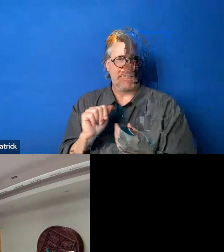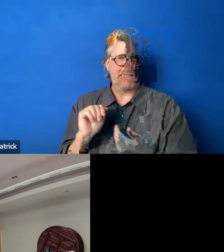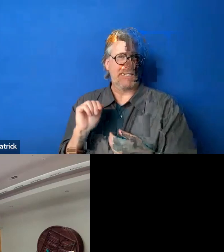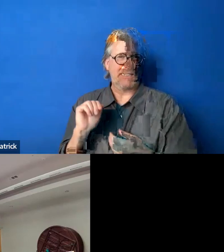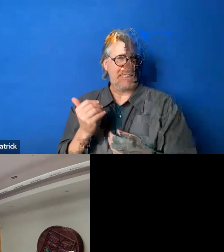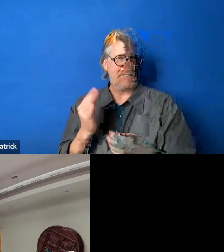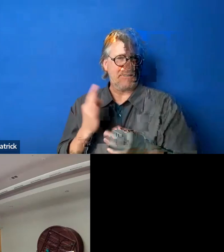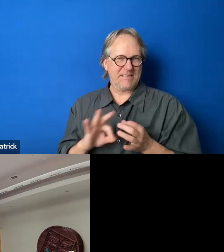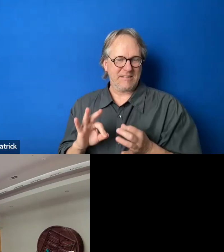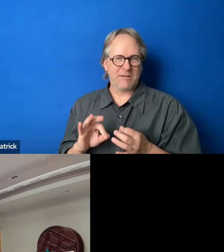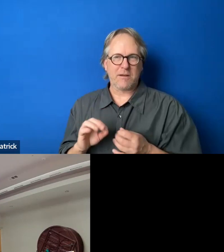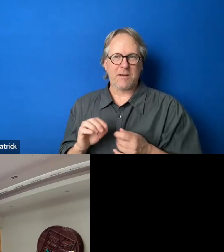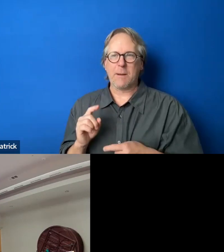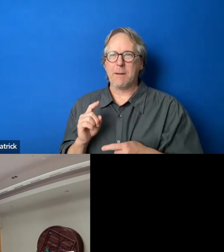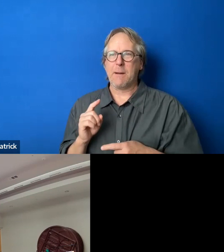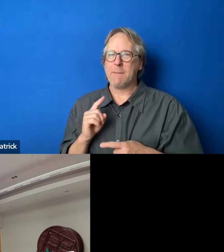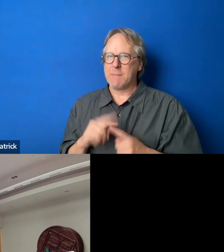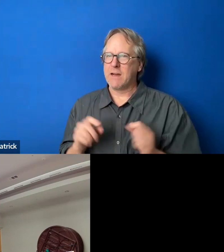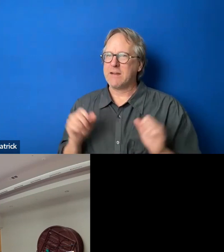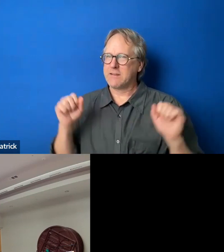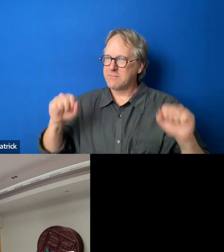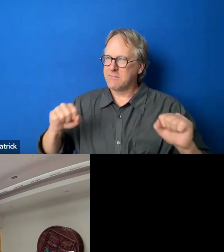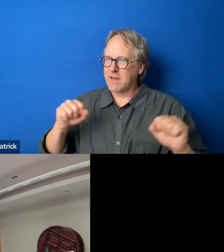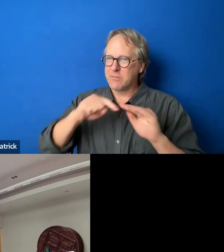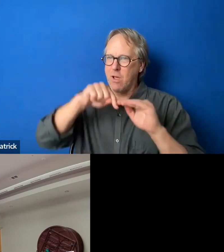But you can dive deep. Even